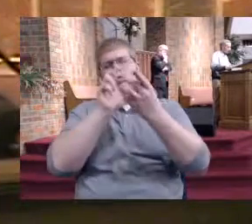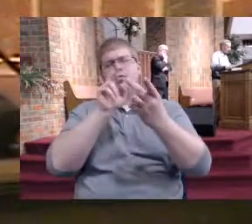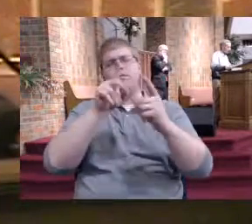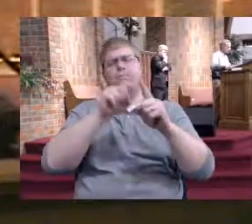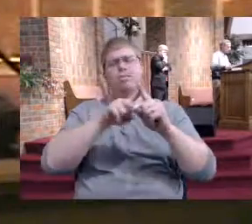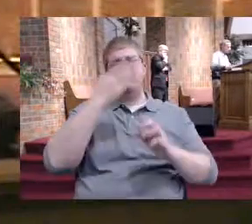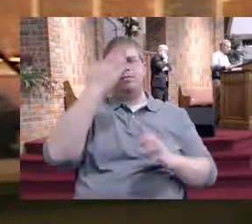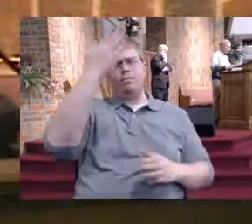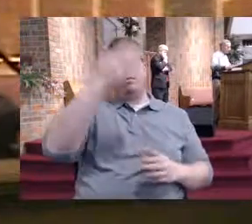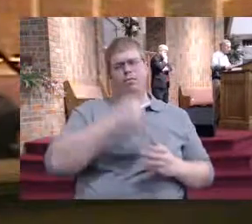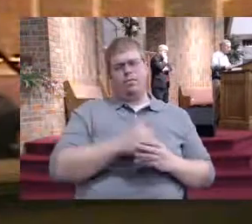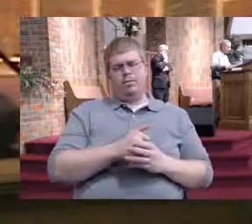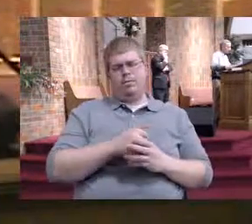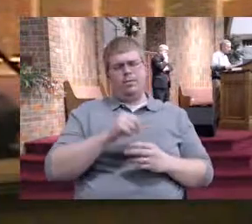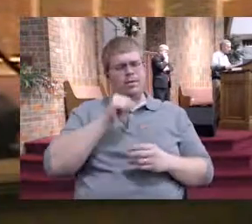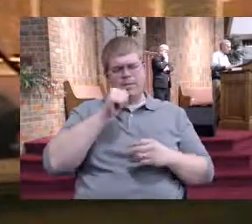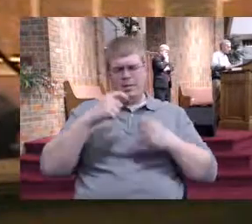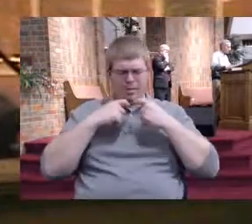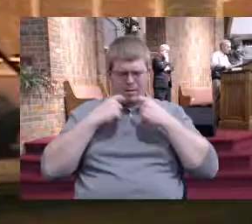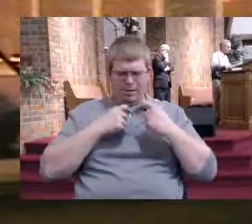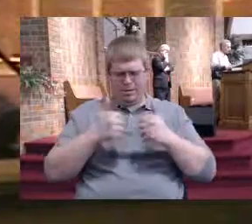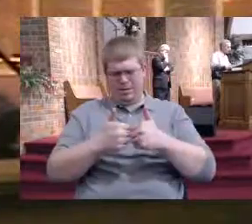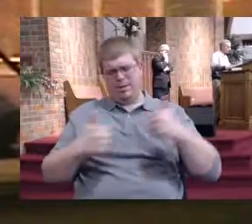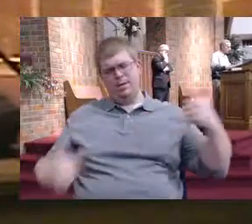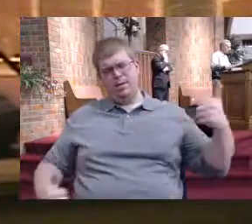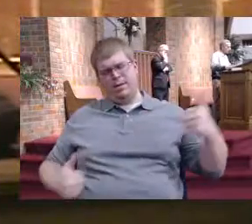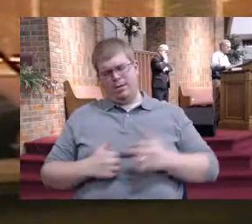sin. Father, help us to